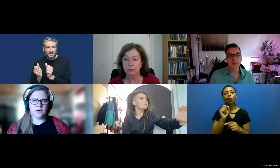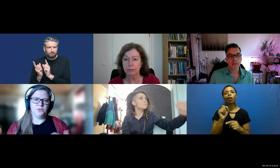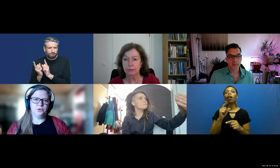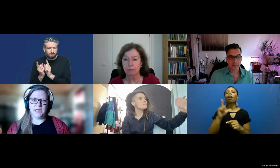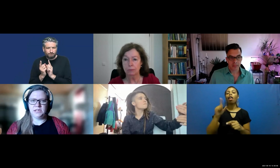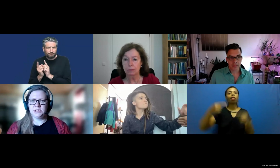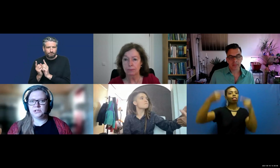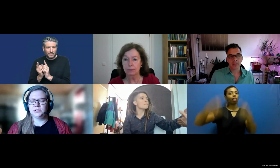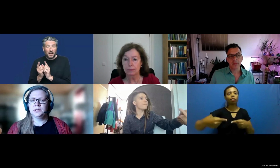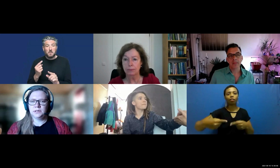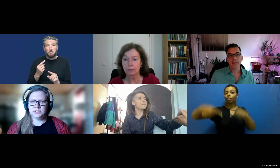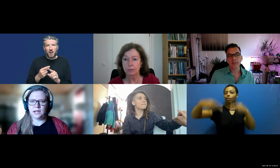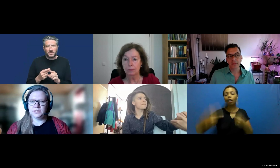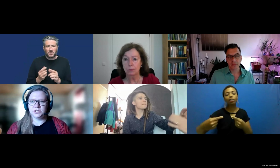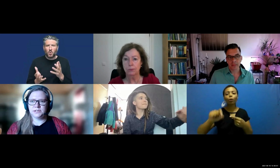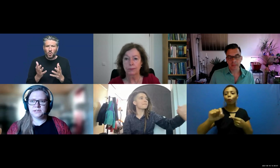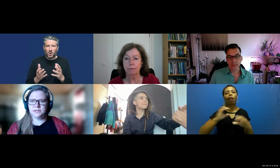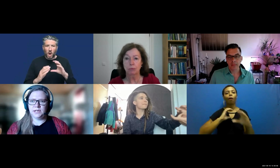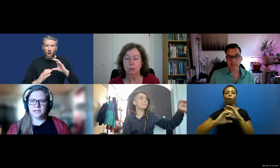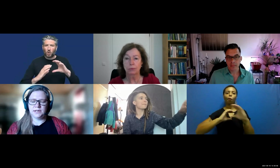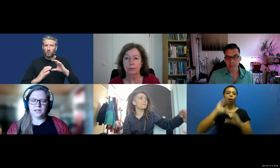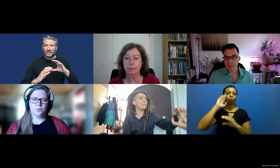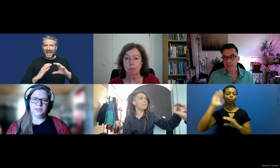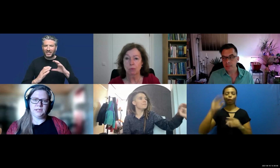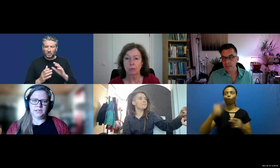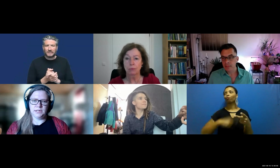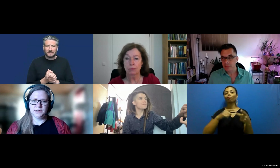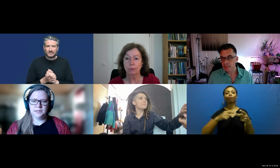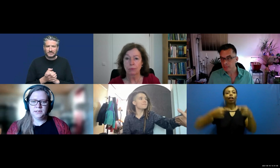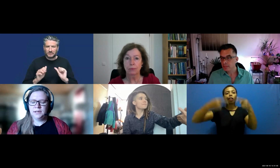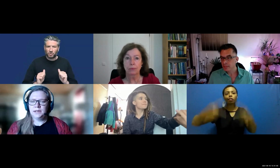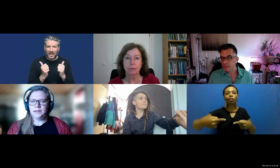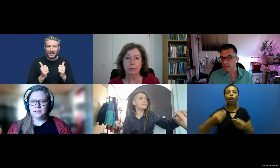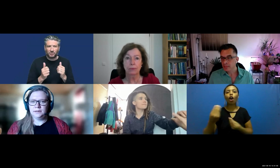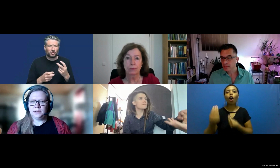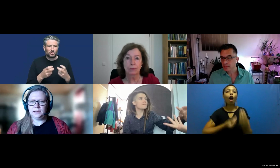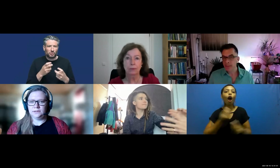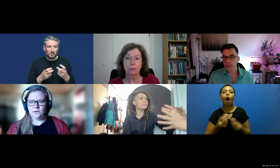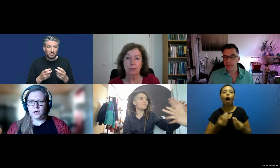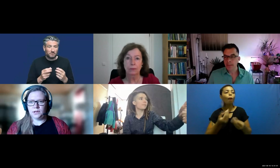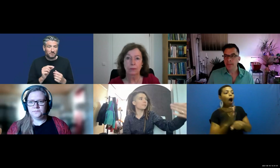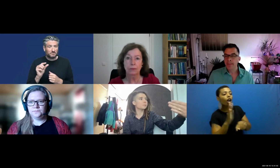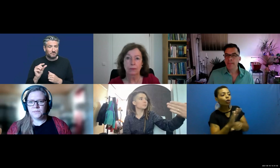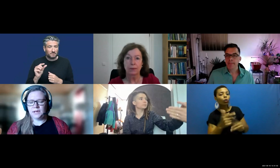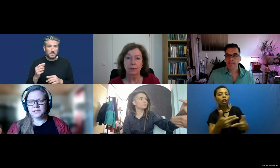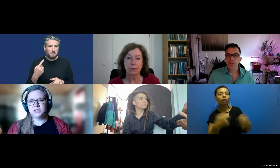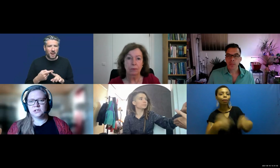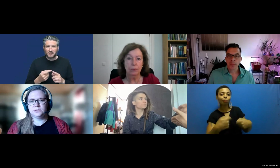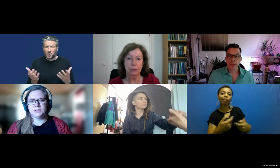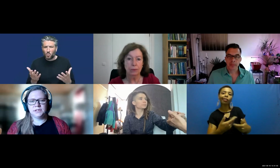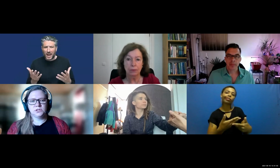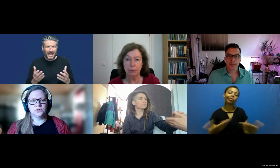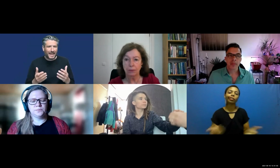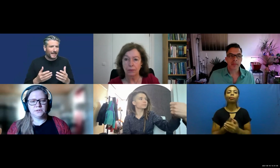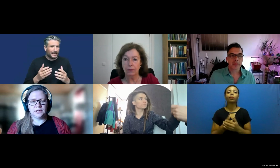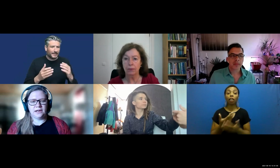with communication, challenges to get help when needed, and so on. And the children,